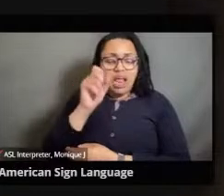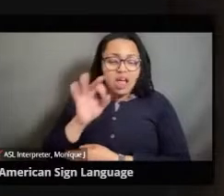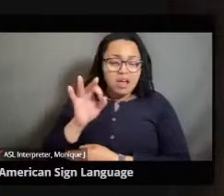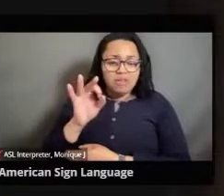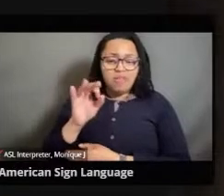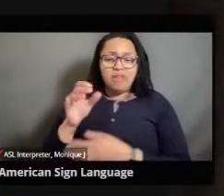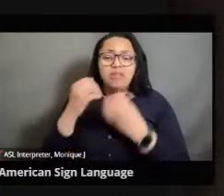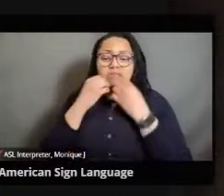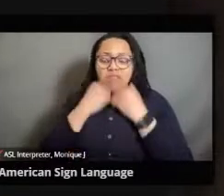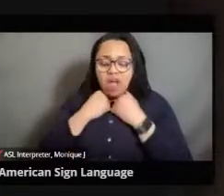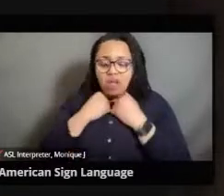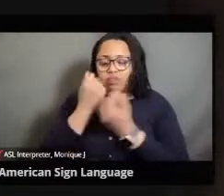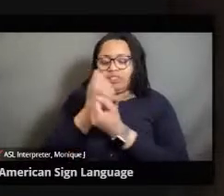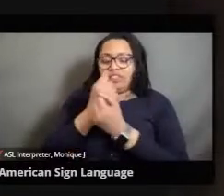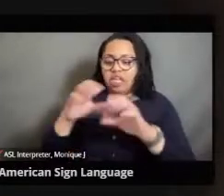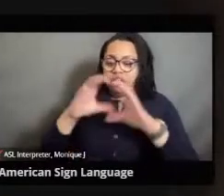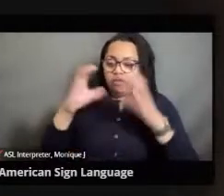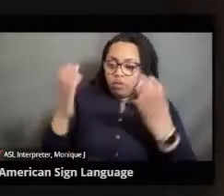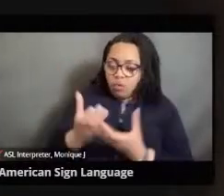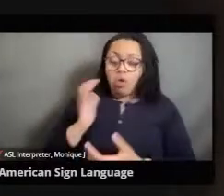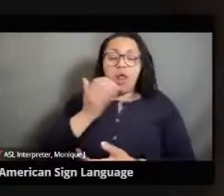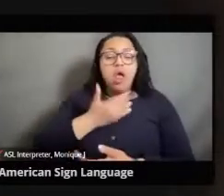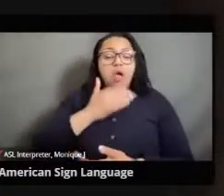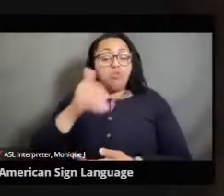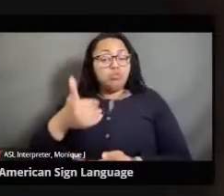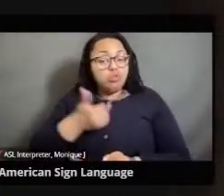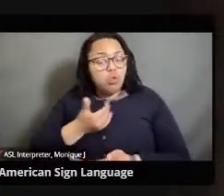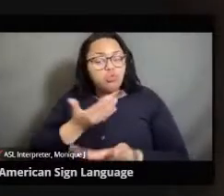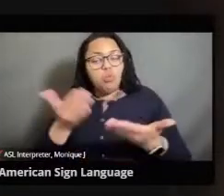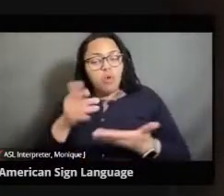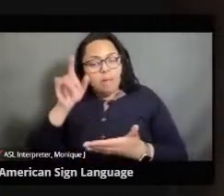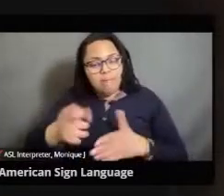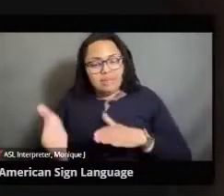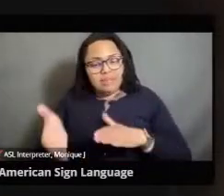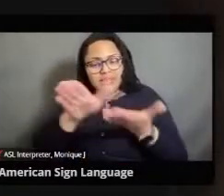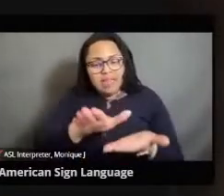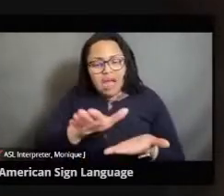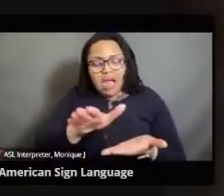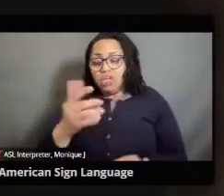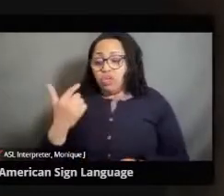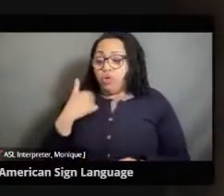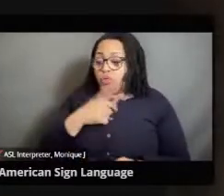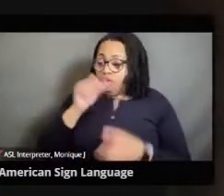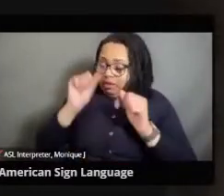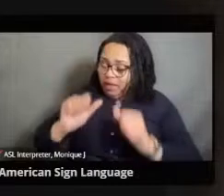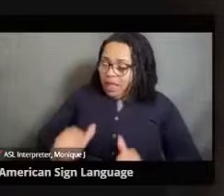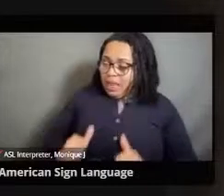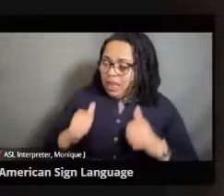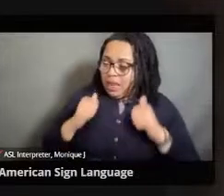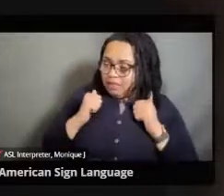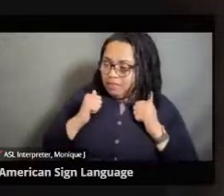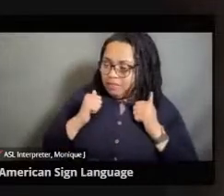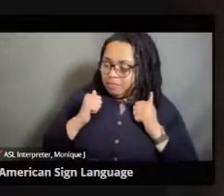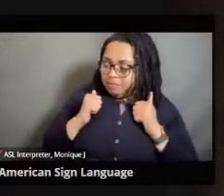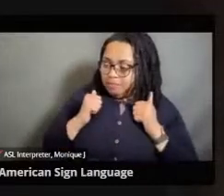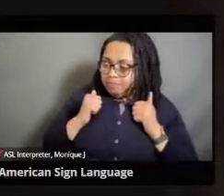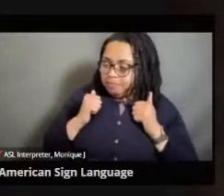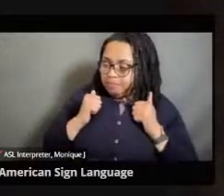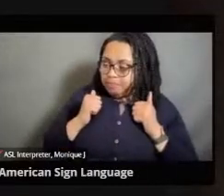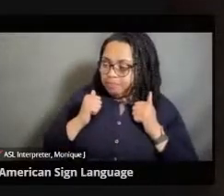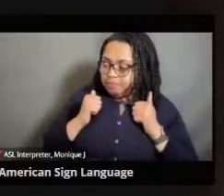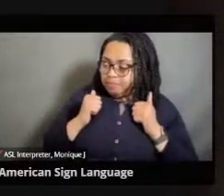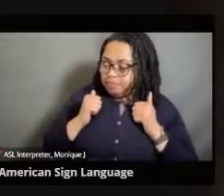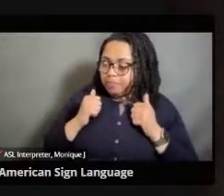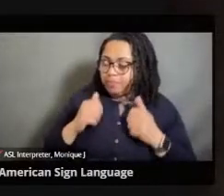and save our souls. What must die so we may live? The